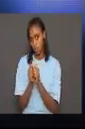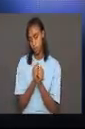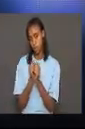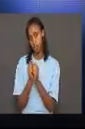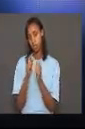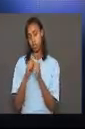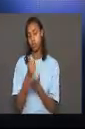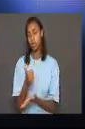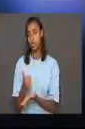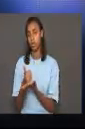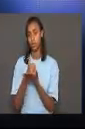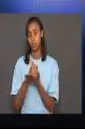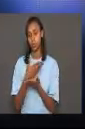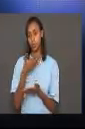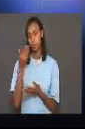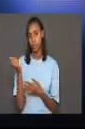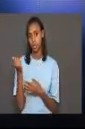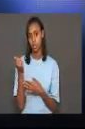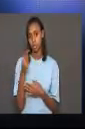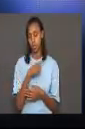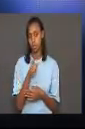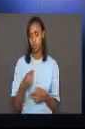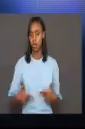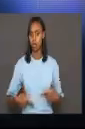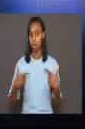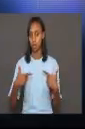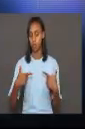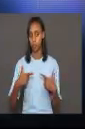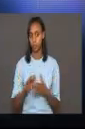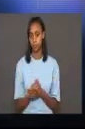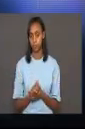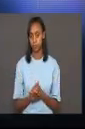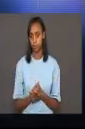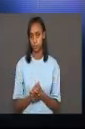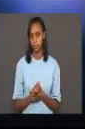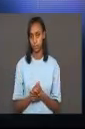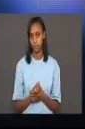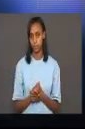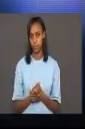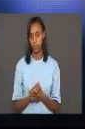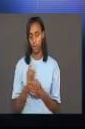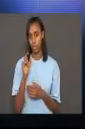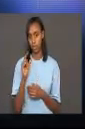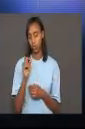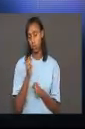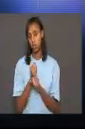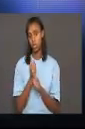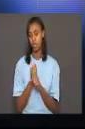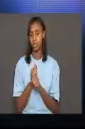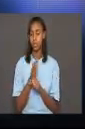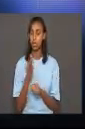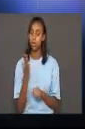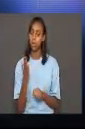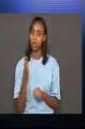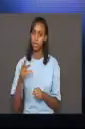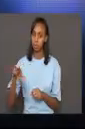together to help better their life prospects. Small tasks